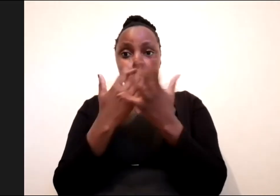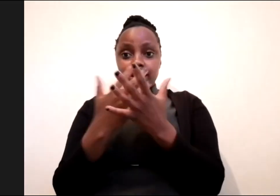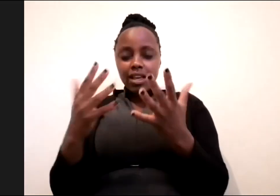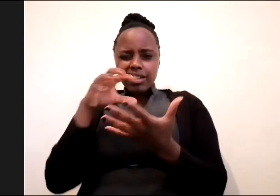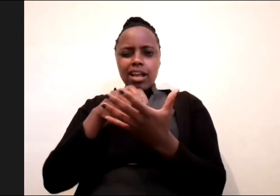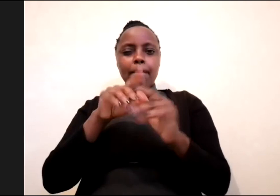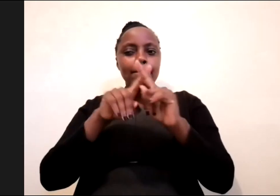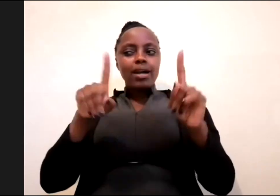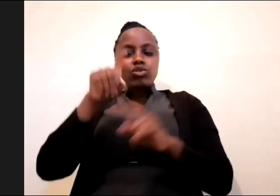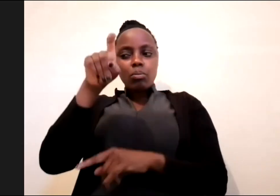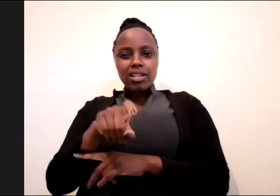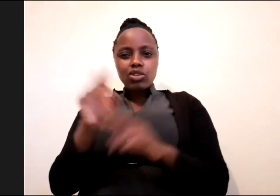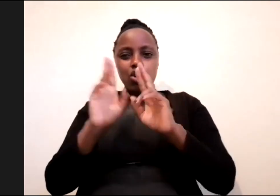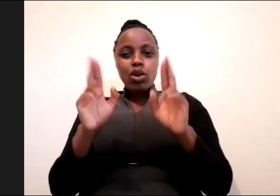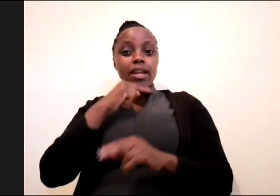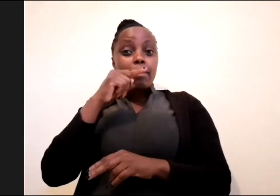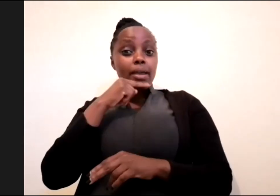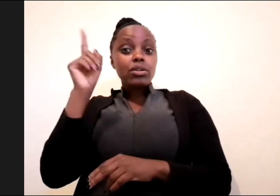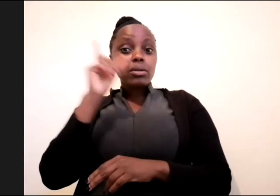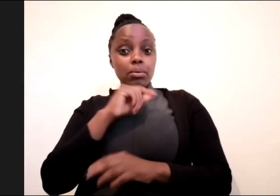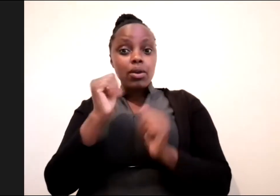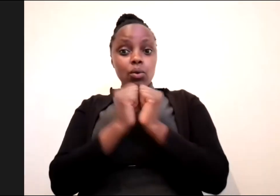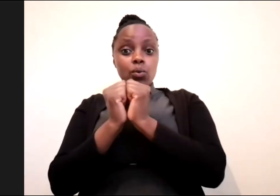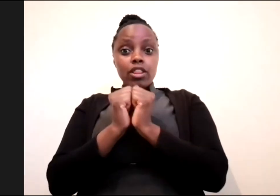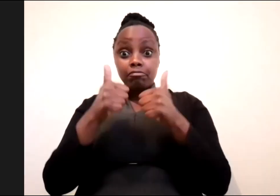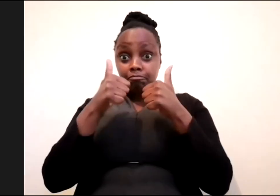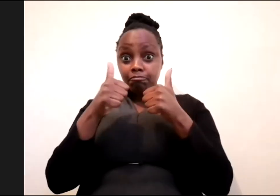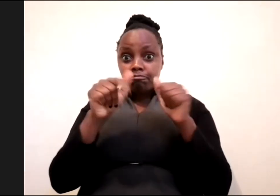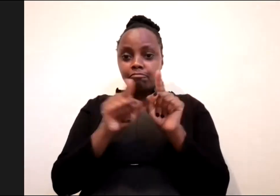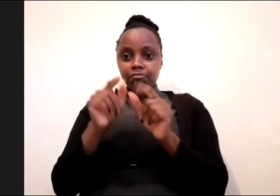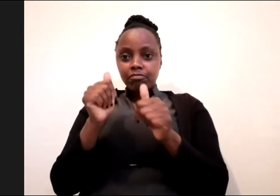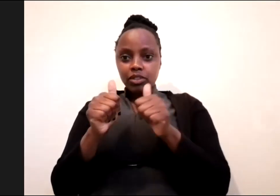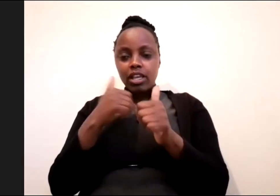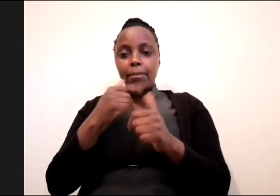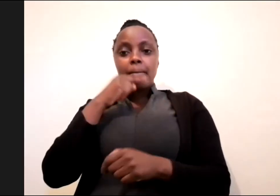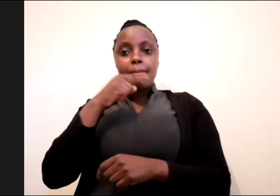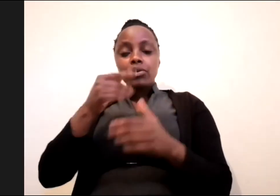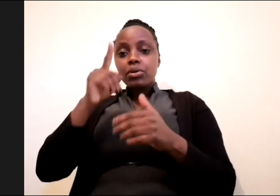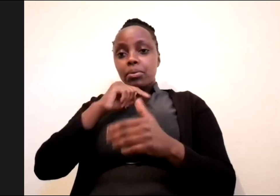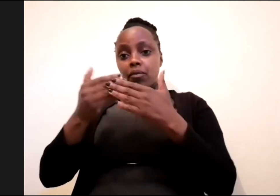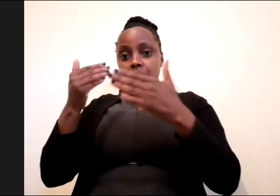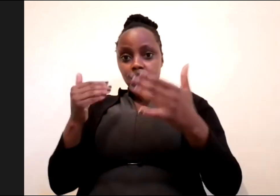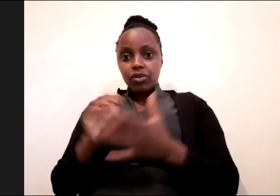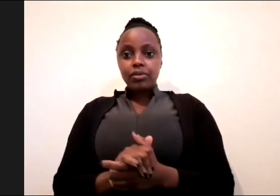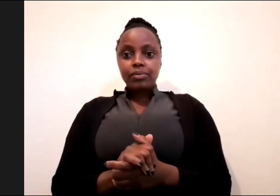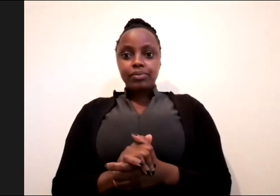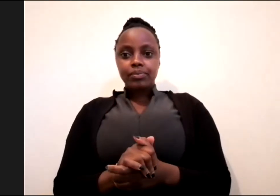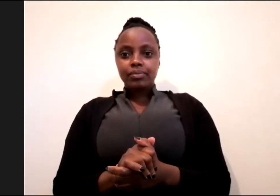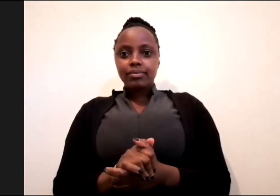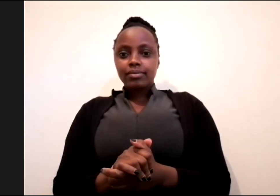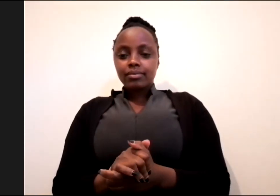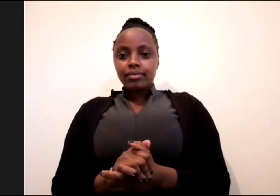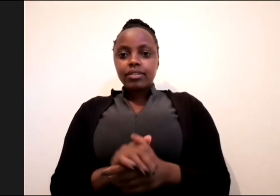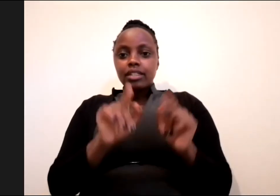already mentioned by Morak. Coming back to the